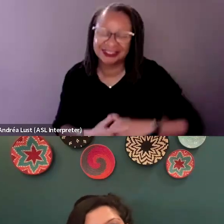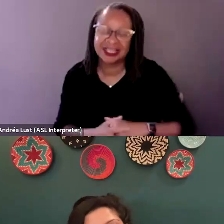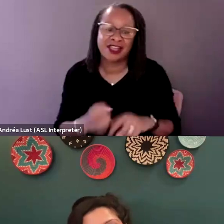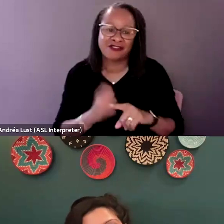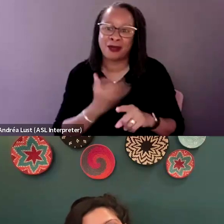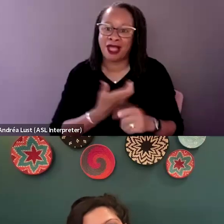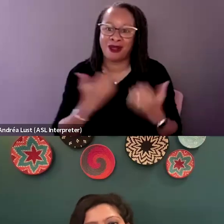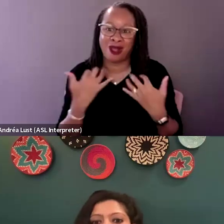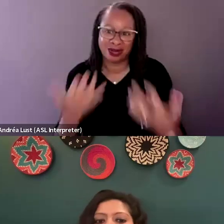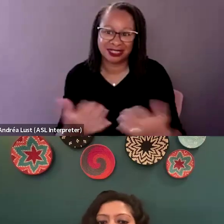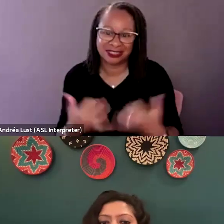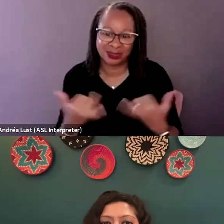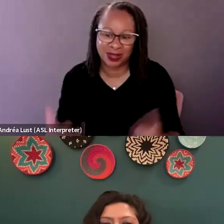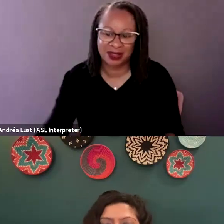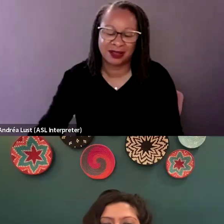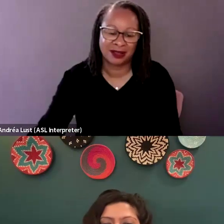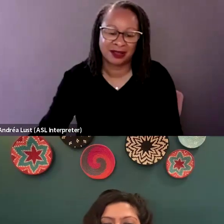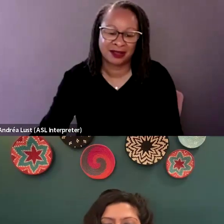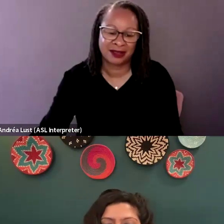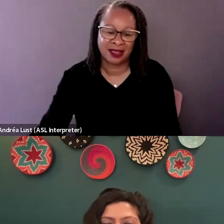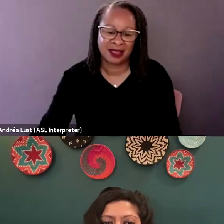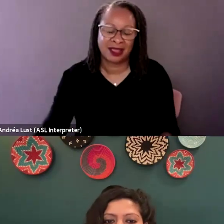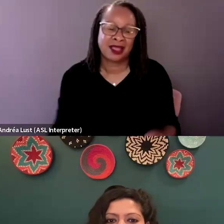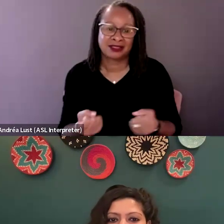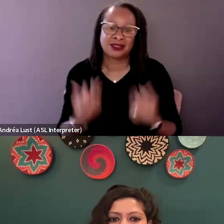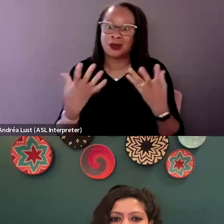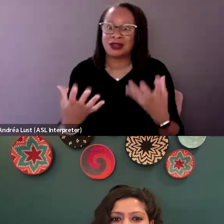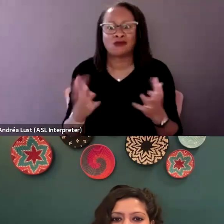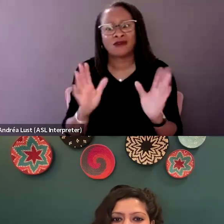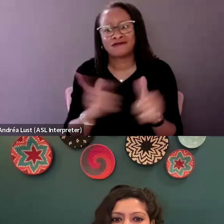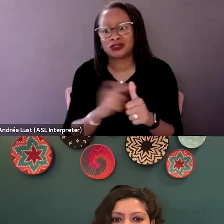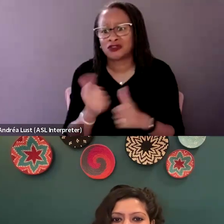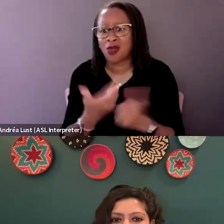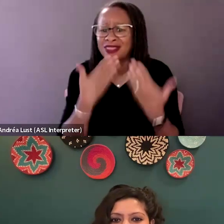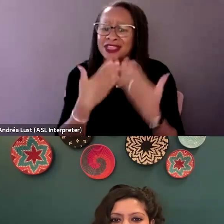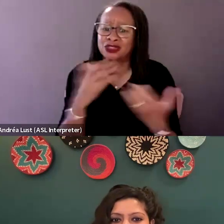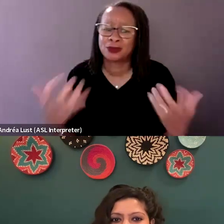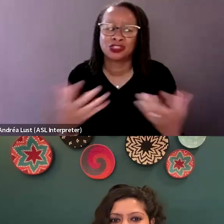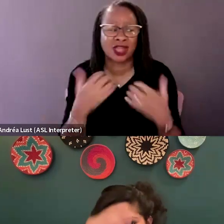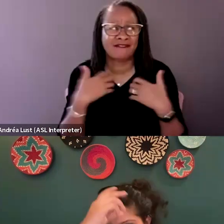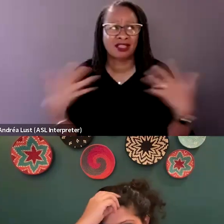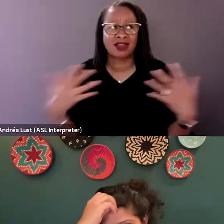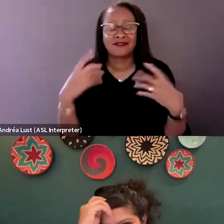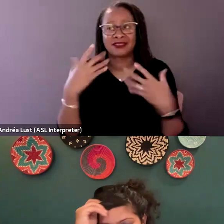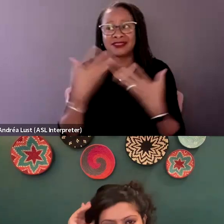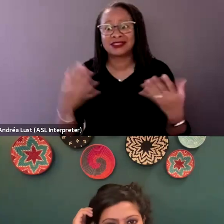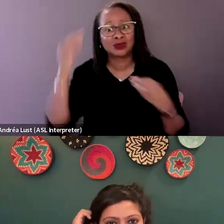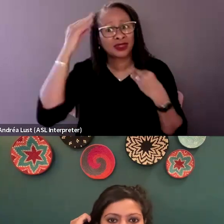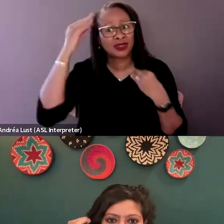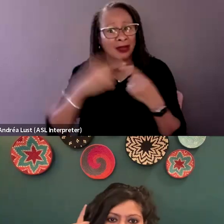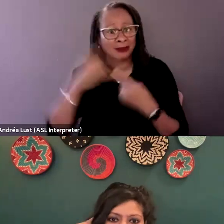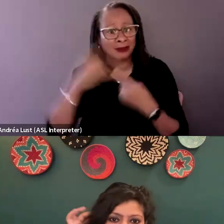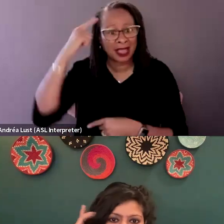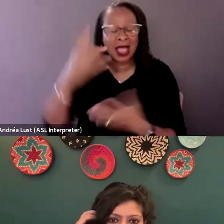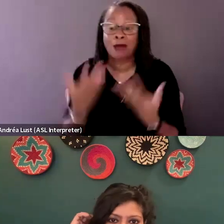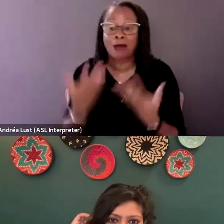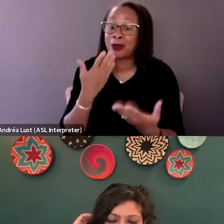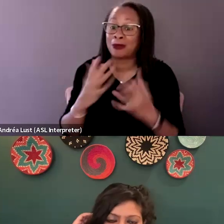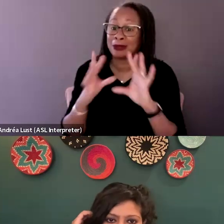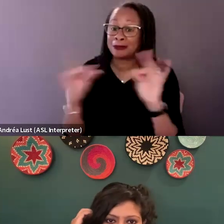it's meant to be. It's not like you're actually cheating anybody. Everybody knows that that's how it goes. Now, the thing about